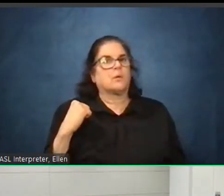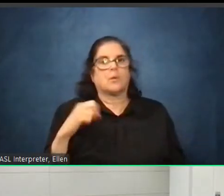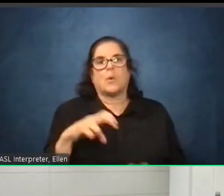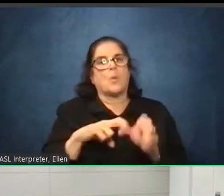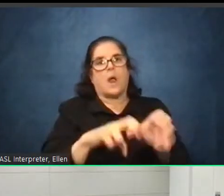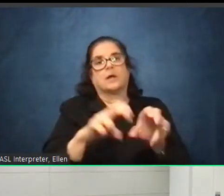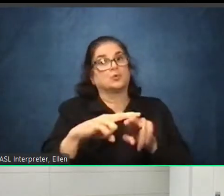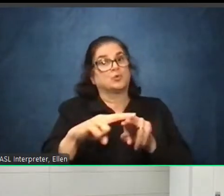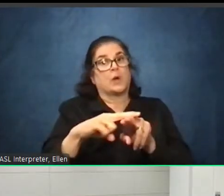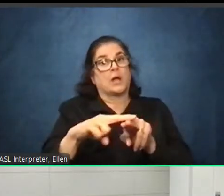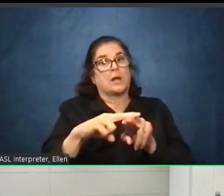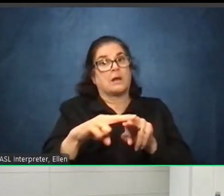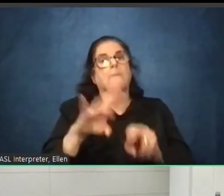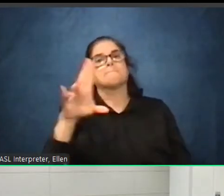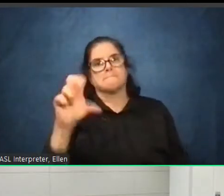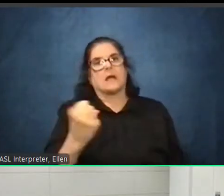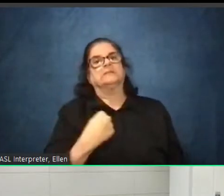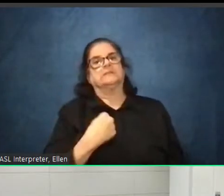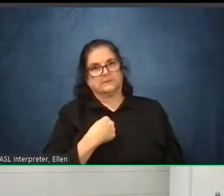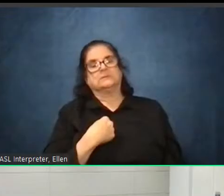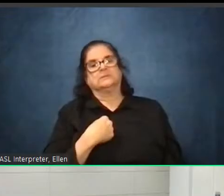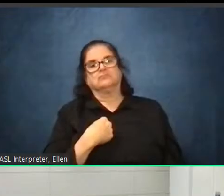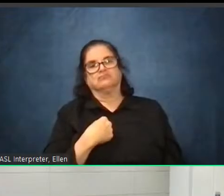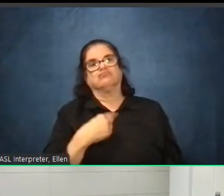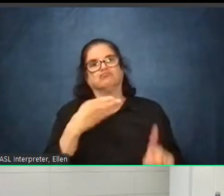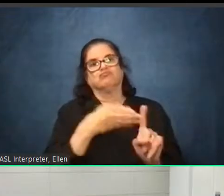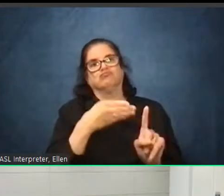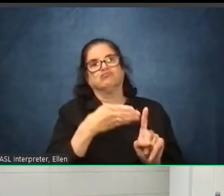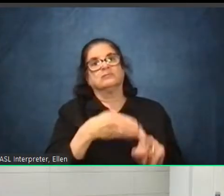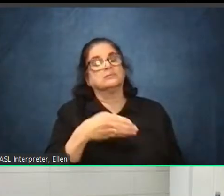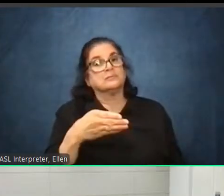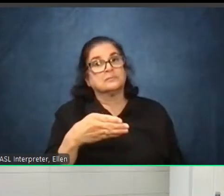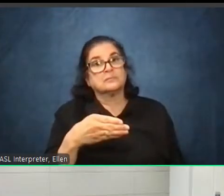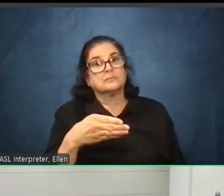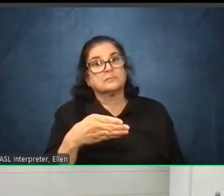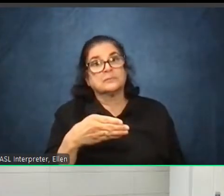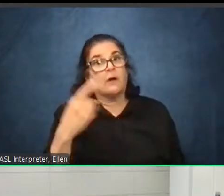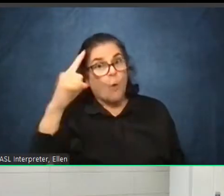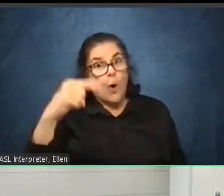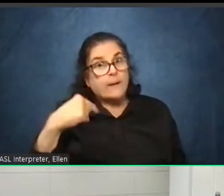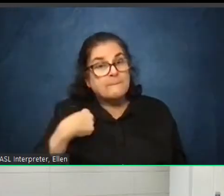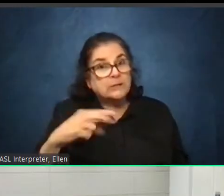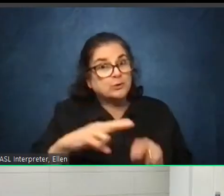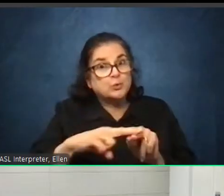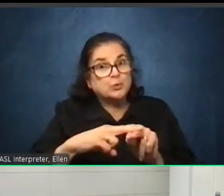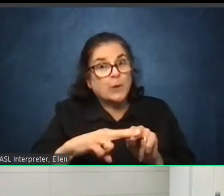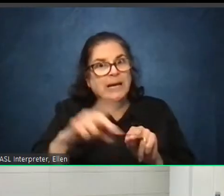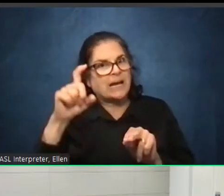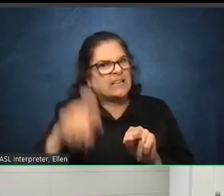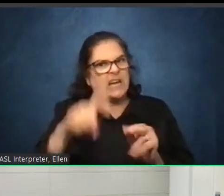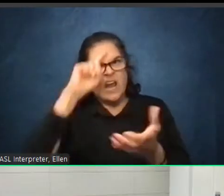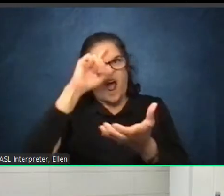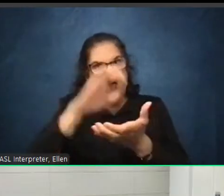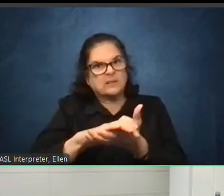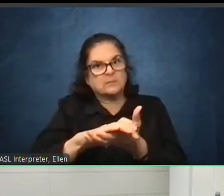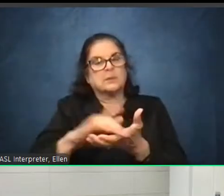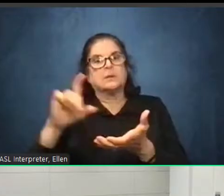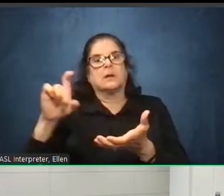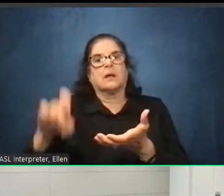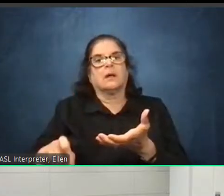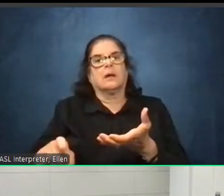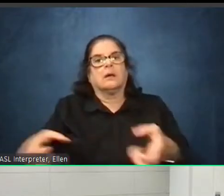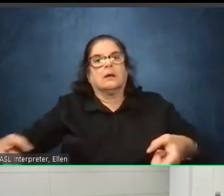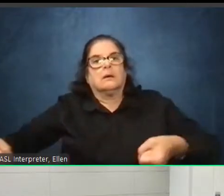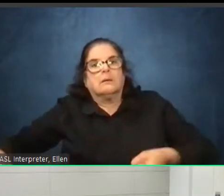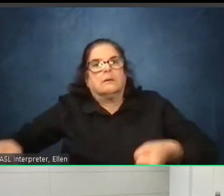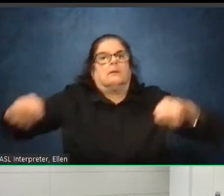time. Because in order for me to take a train, my husband has to be with me because he has to lift this onto the train or